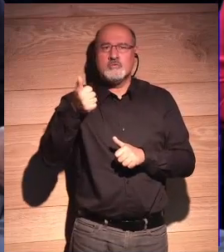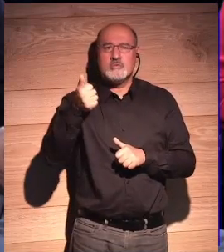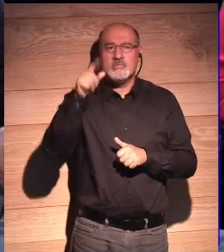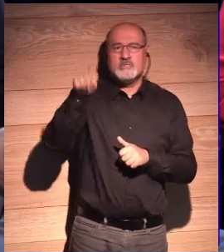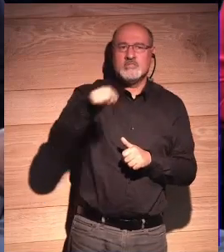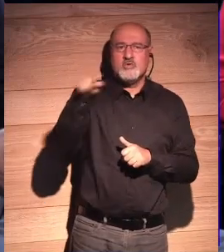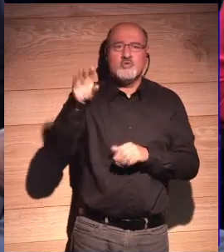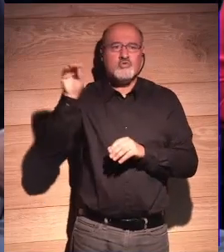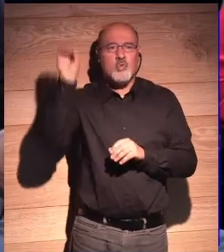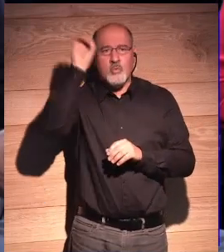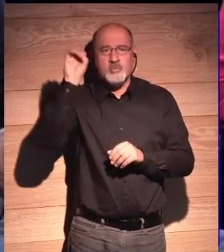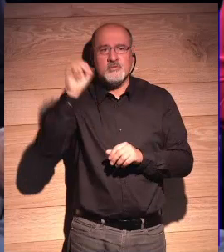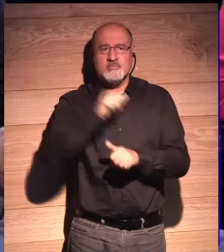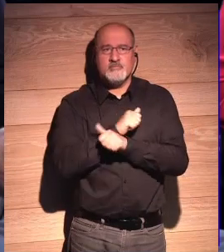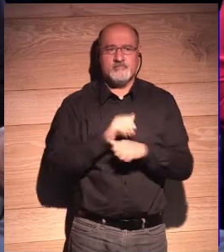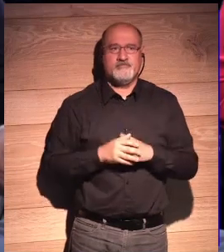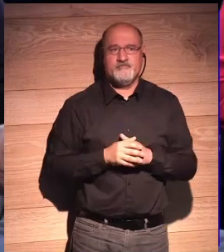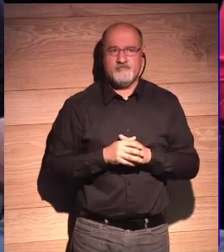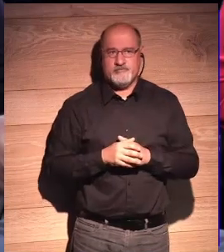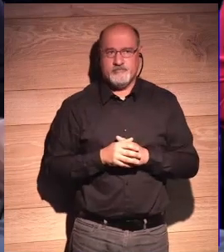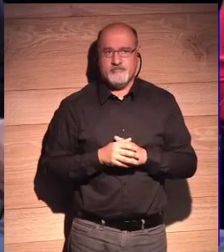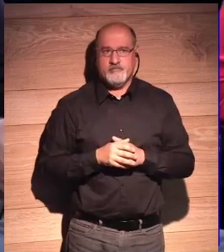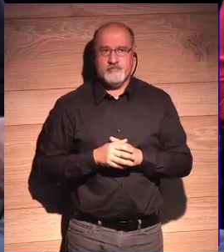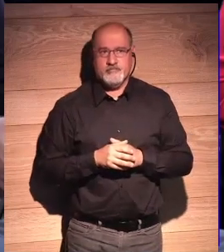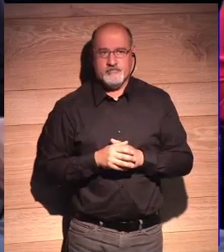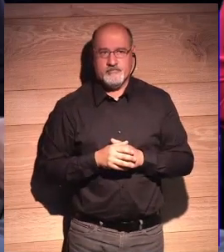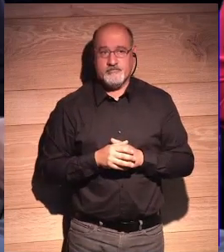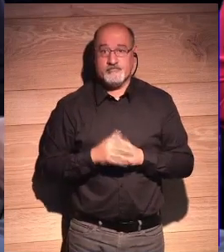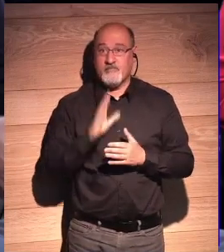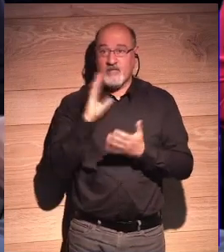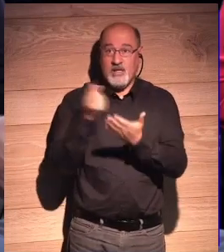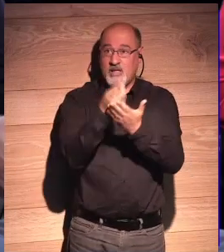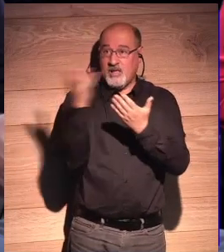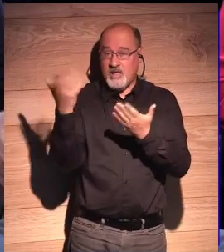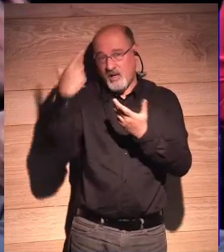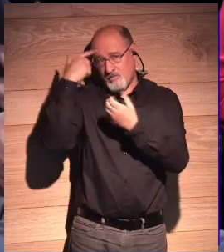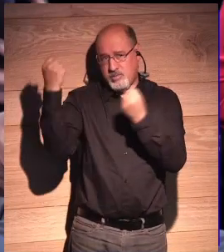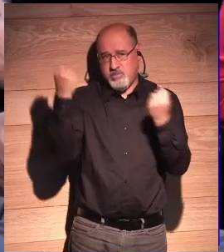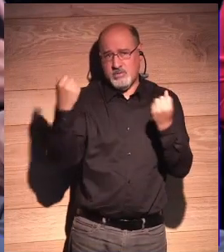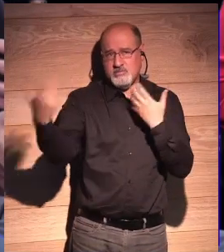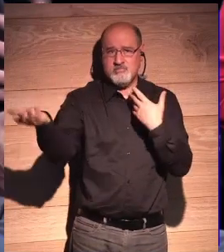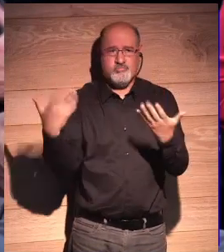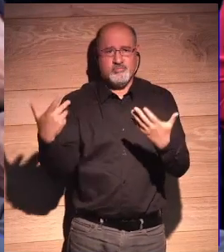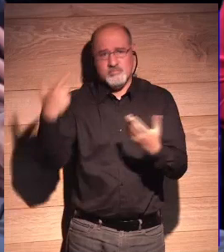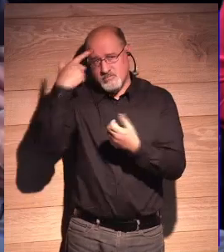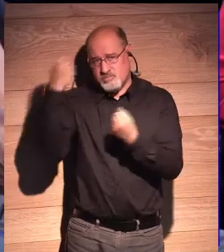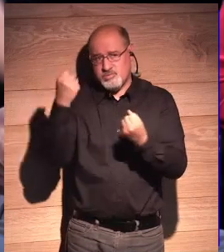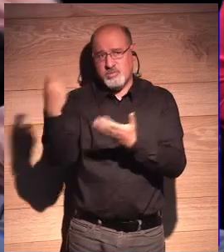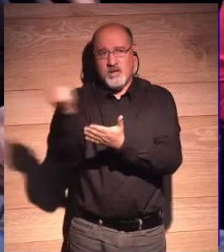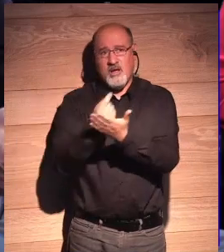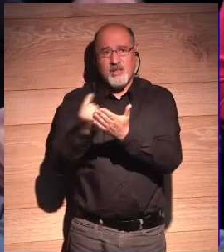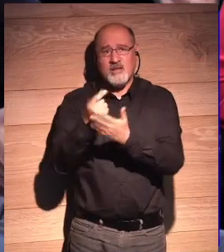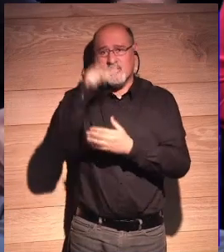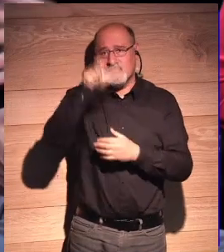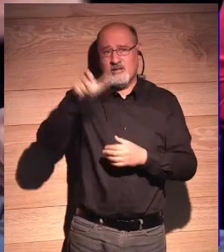Or do you stick to their criteria? All these artists who are all, you know, people I feel very close